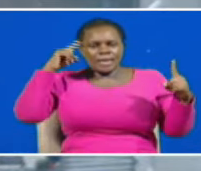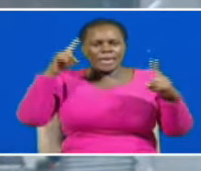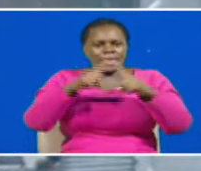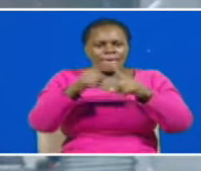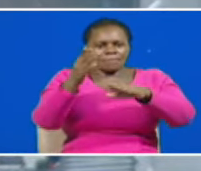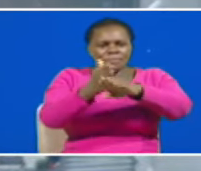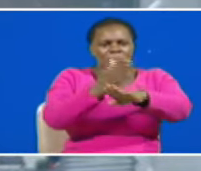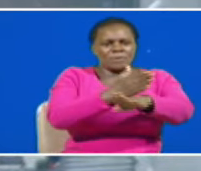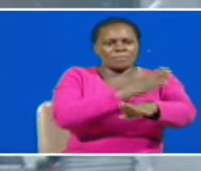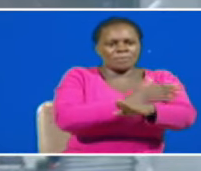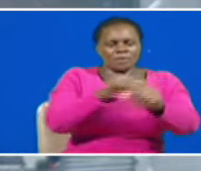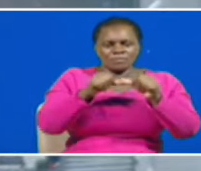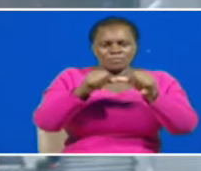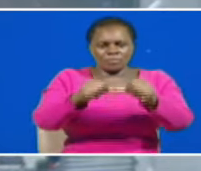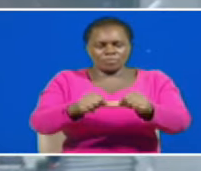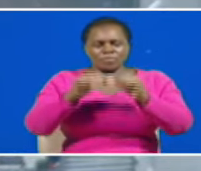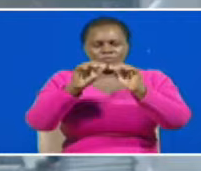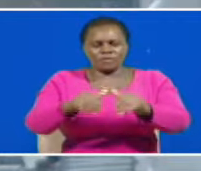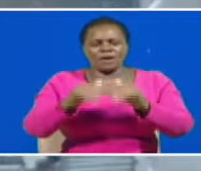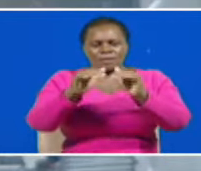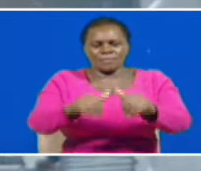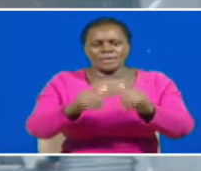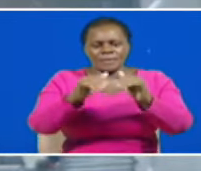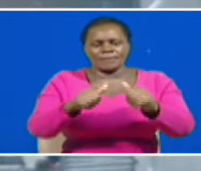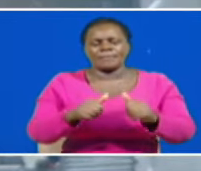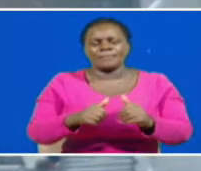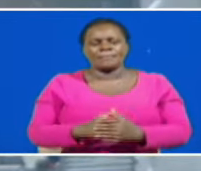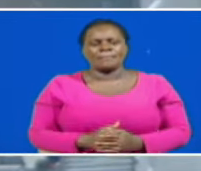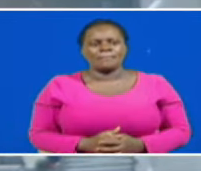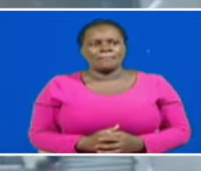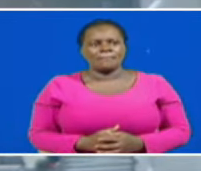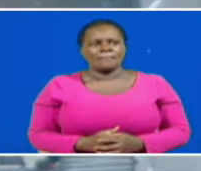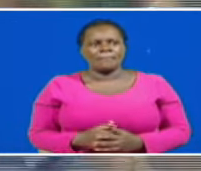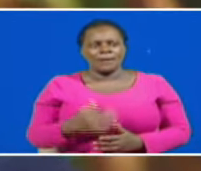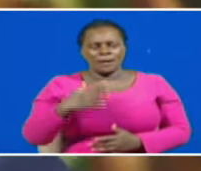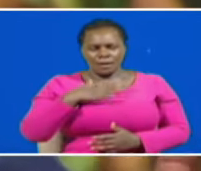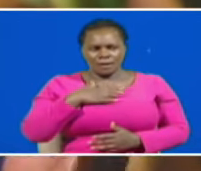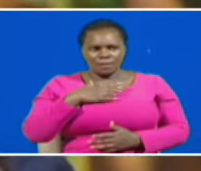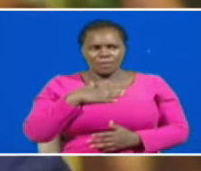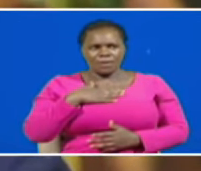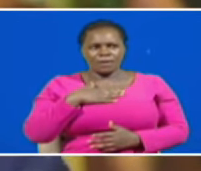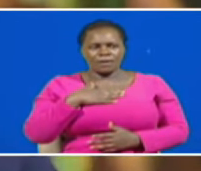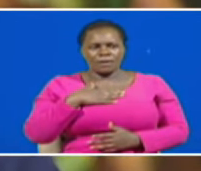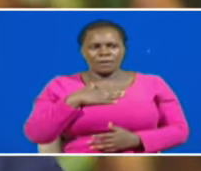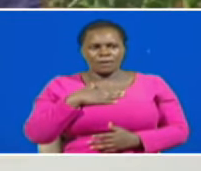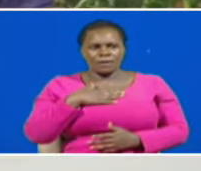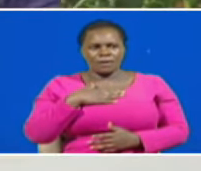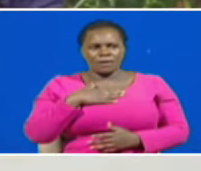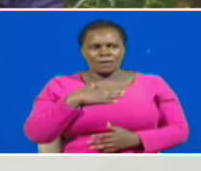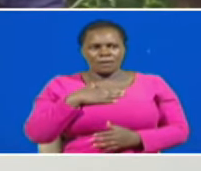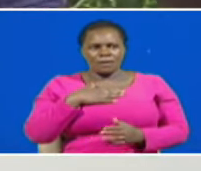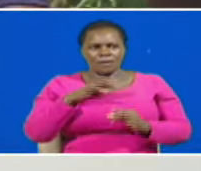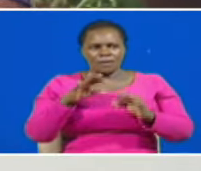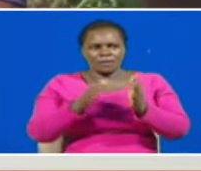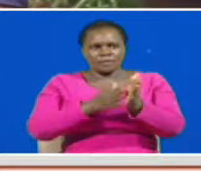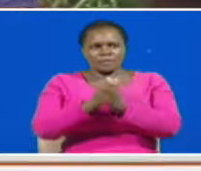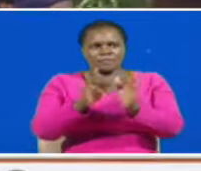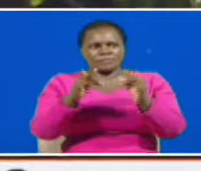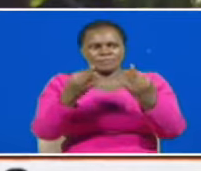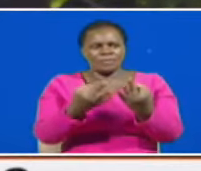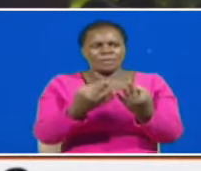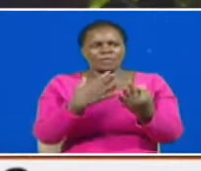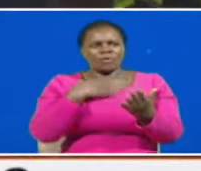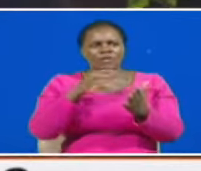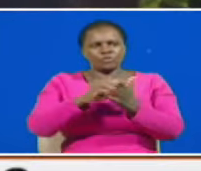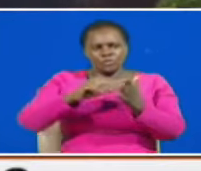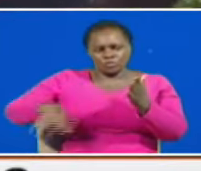promoting sustainable farming methods for agricultural productivity. For us, our interest is the farmer. We want to eradicate hunger in